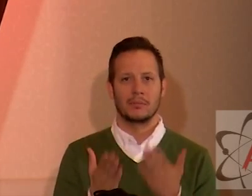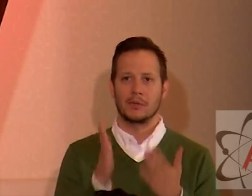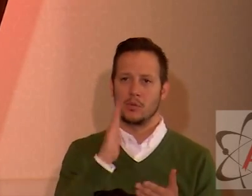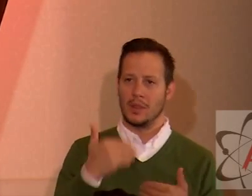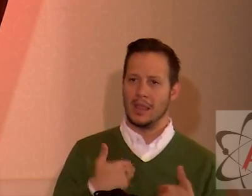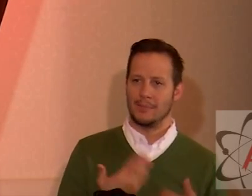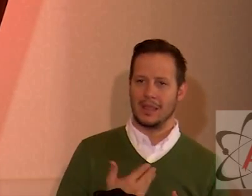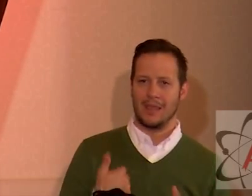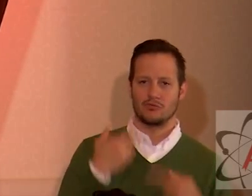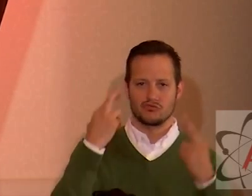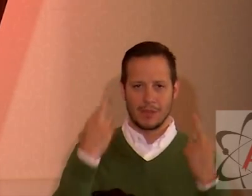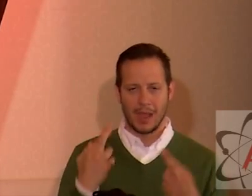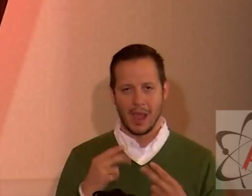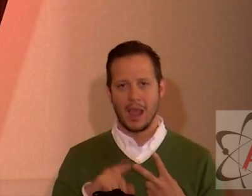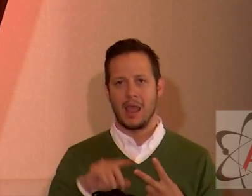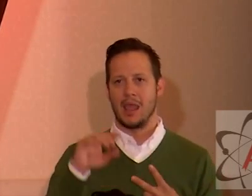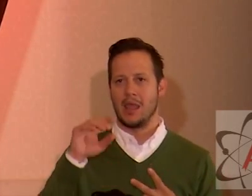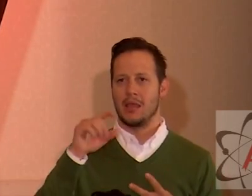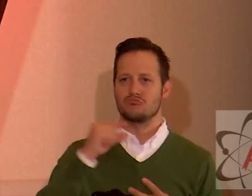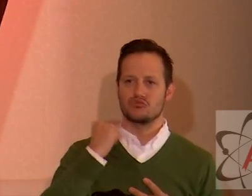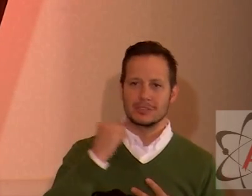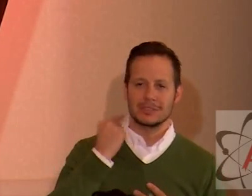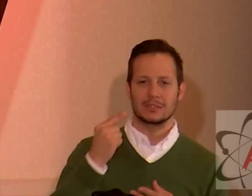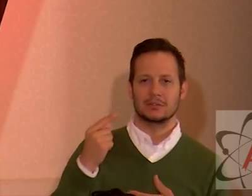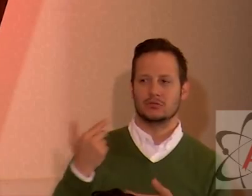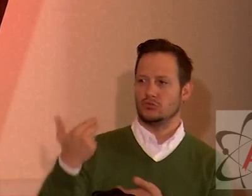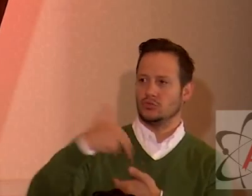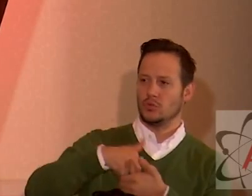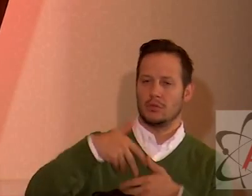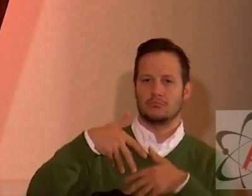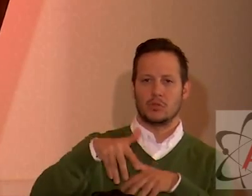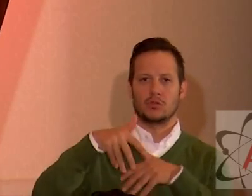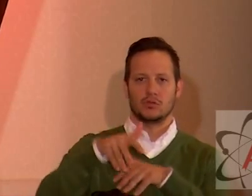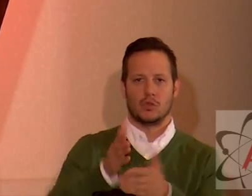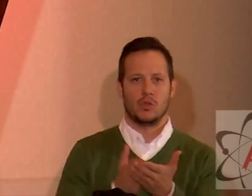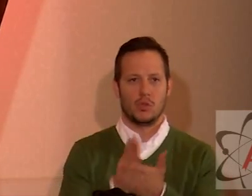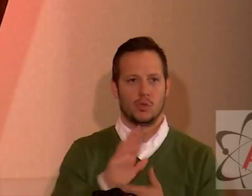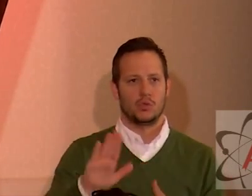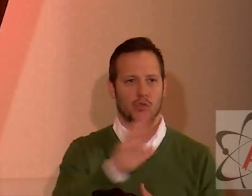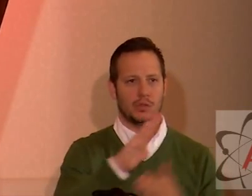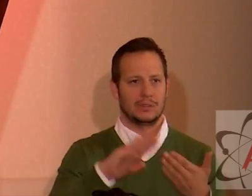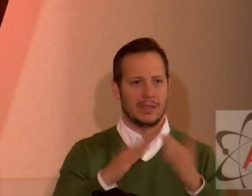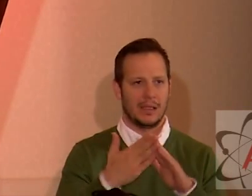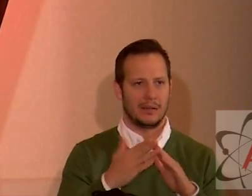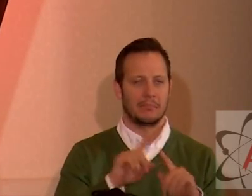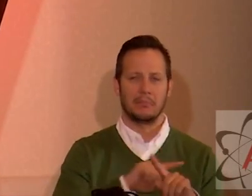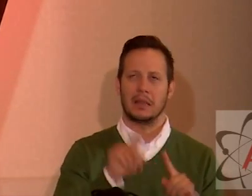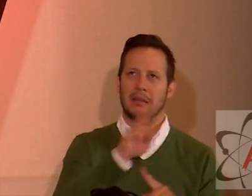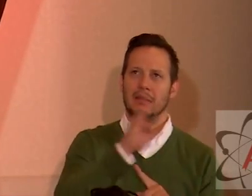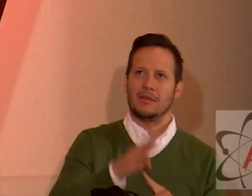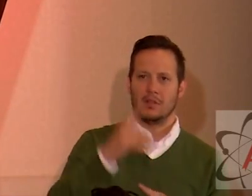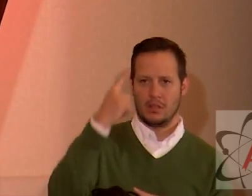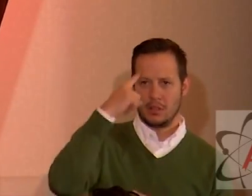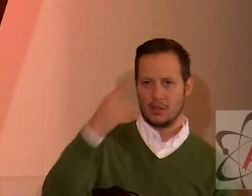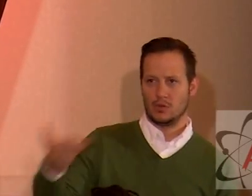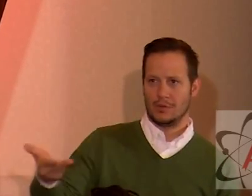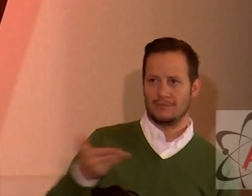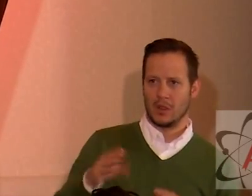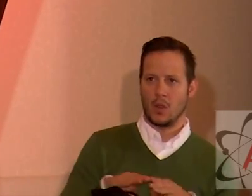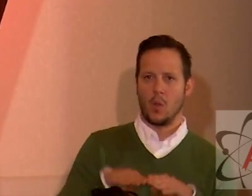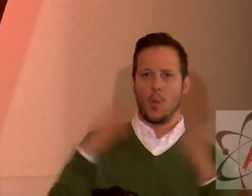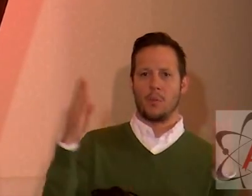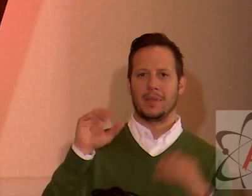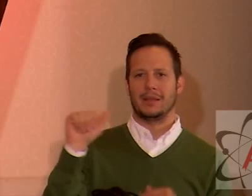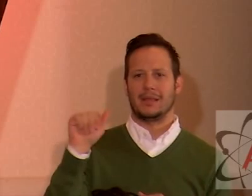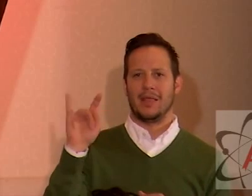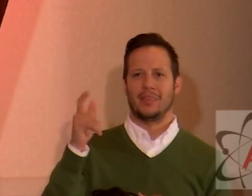rabbi or a priest join him in a march through your town, but would never have thought to invite an open atheist